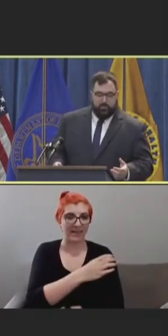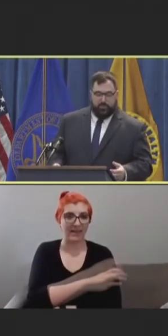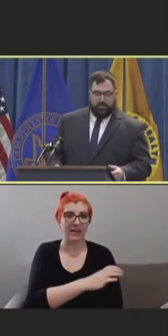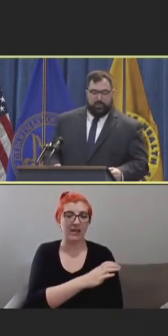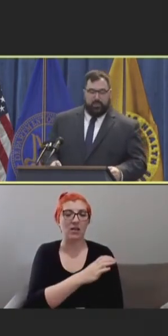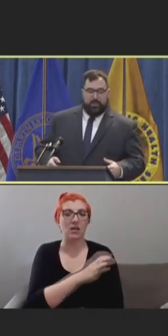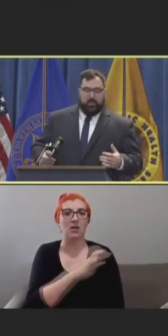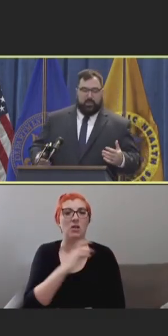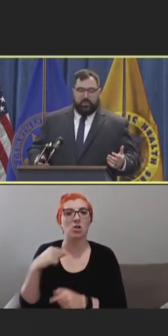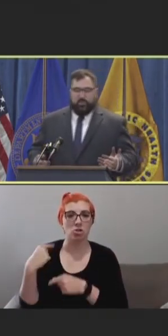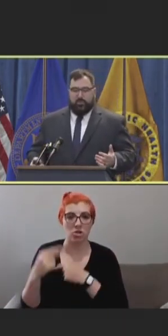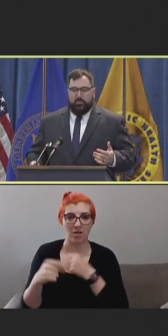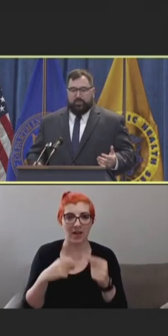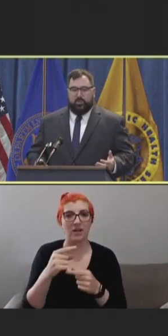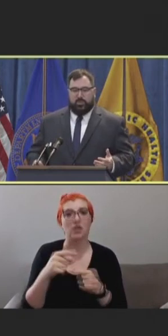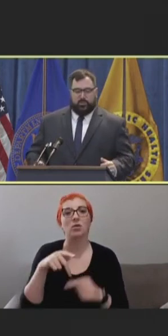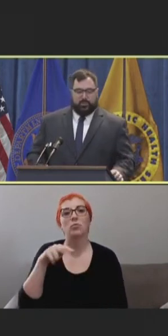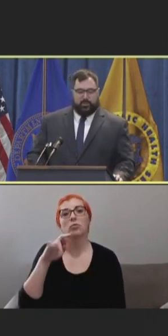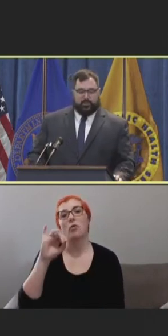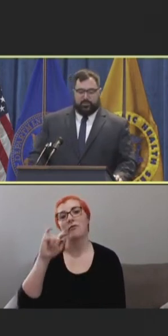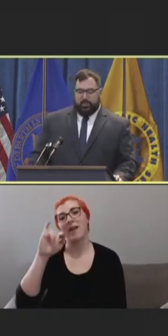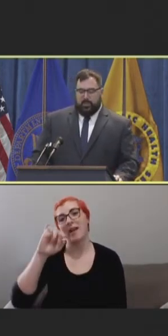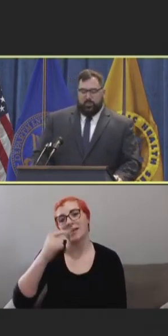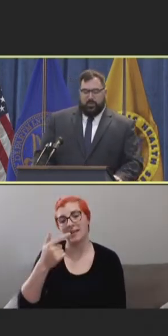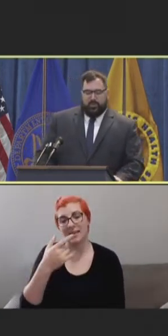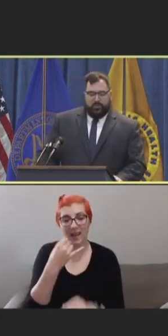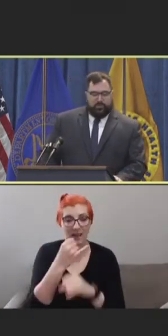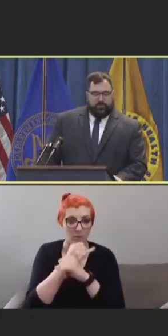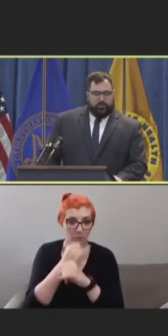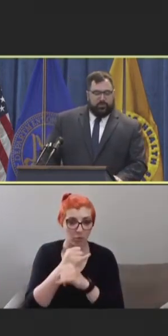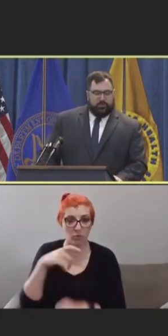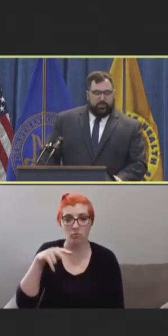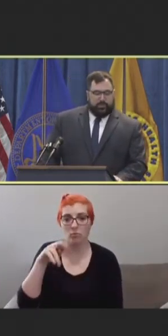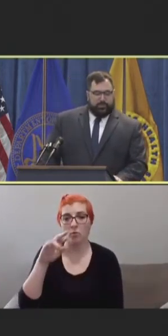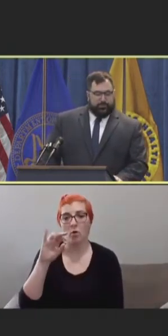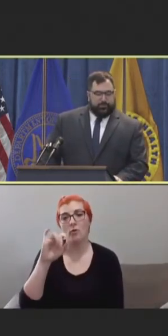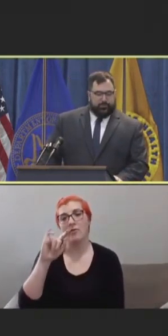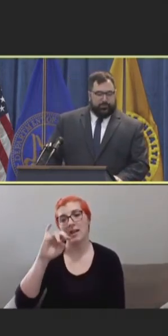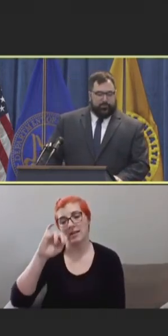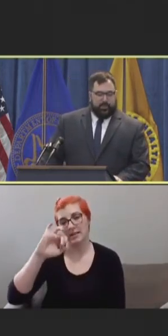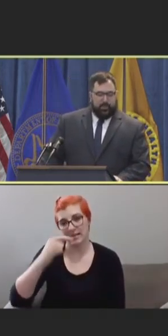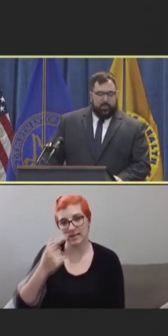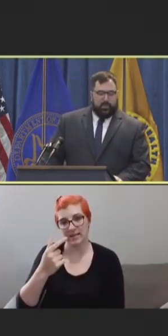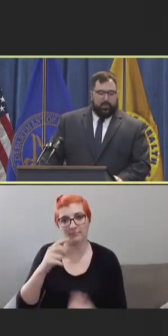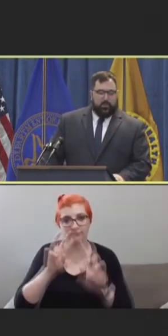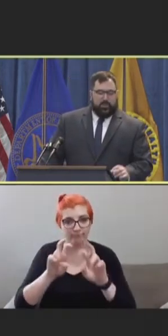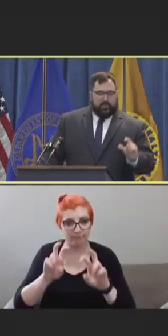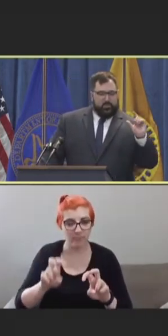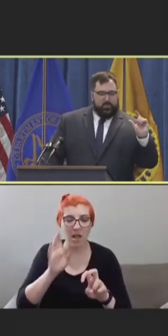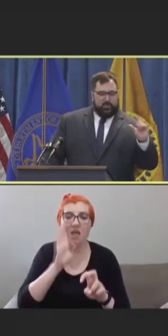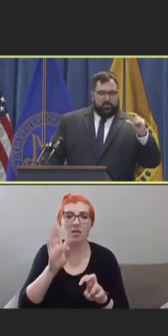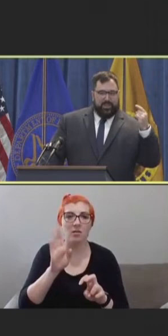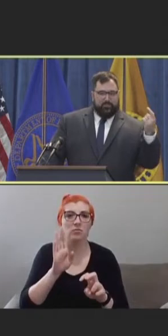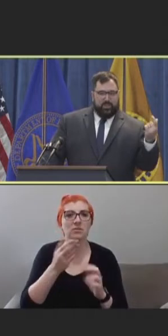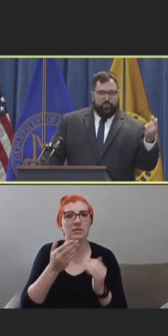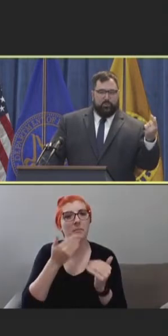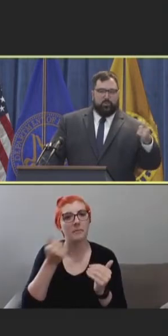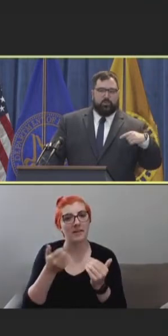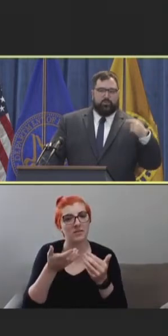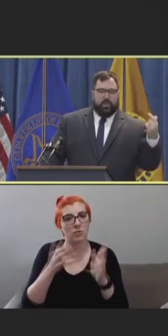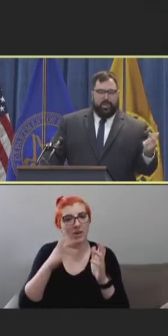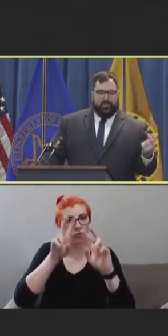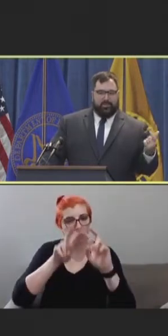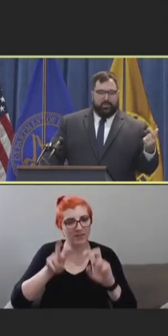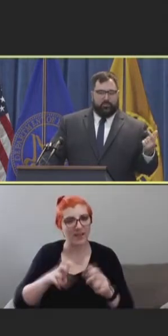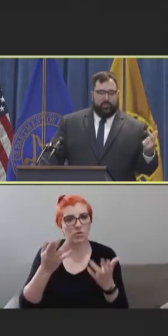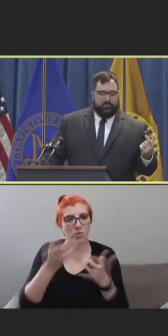immune profiling are going to be the best way to assess what each individual needs. But as I mentioned, we have that problem of